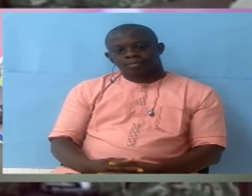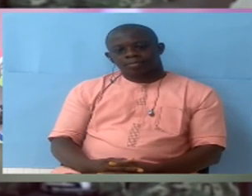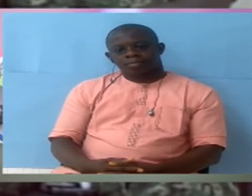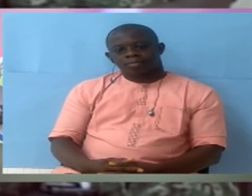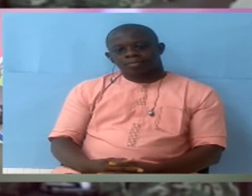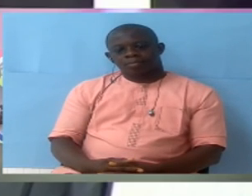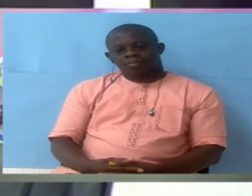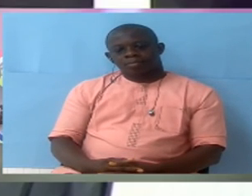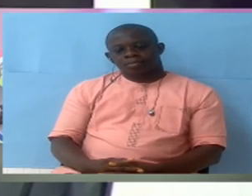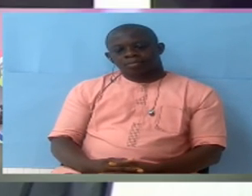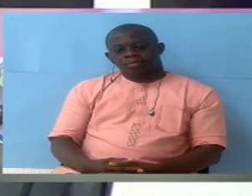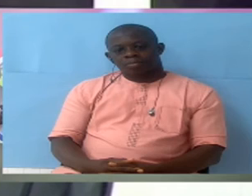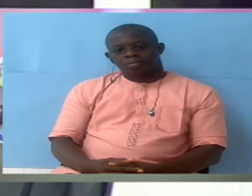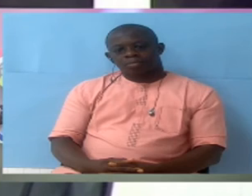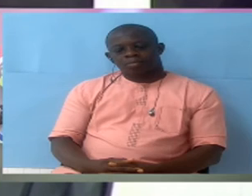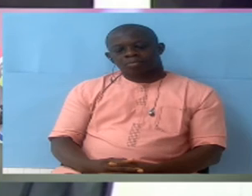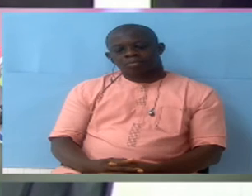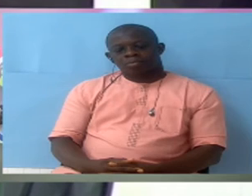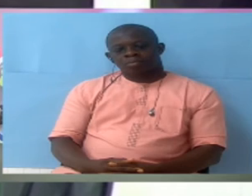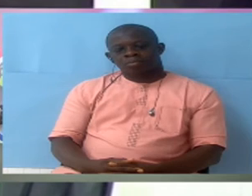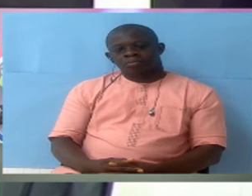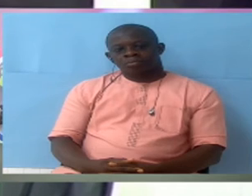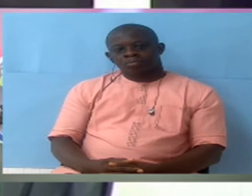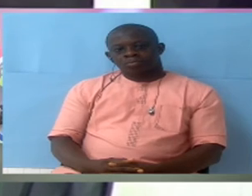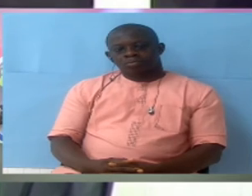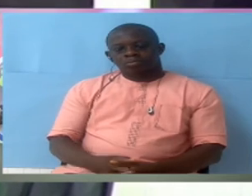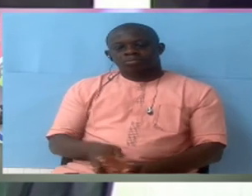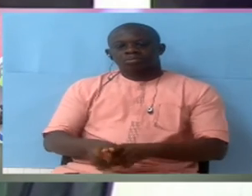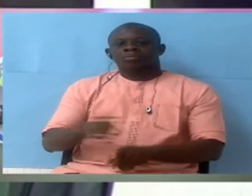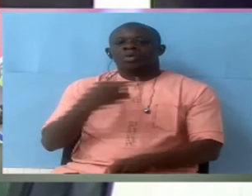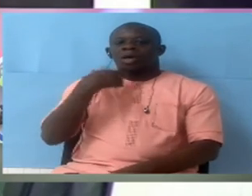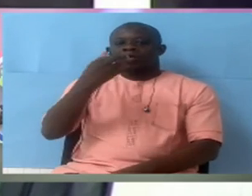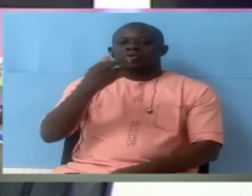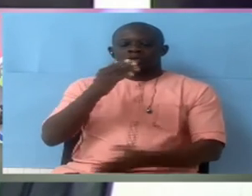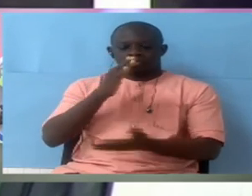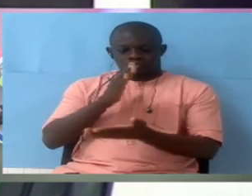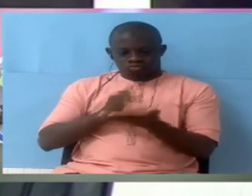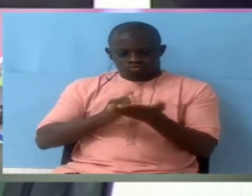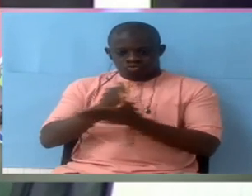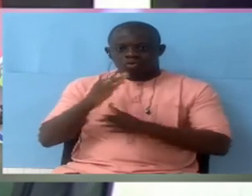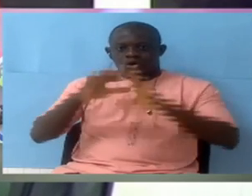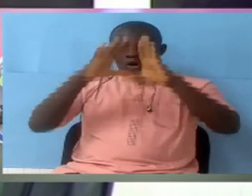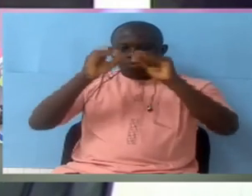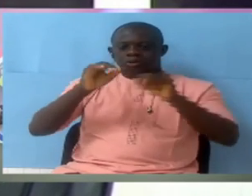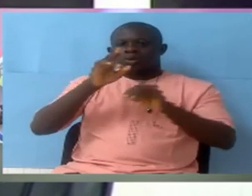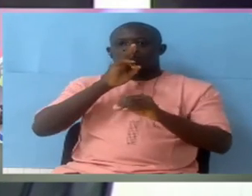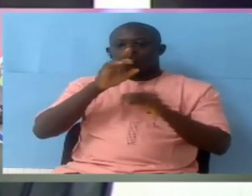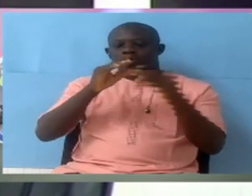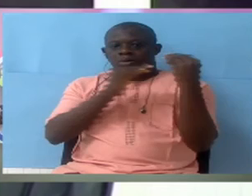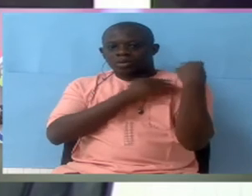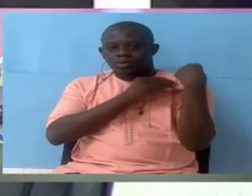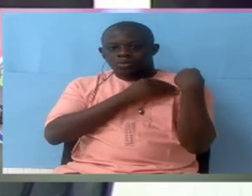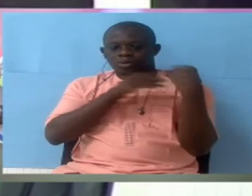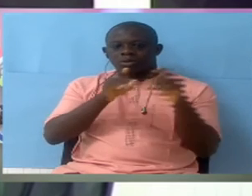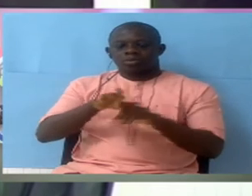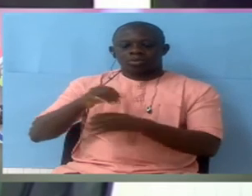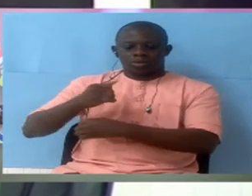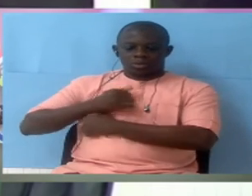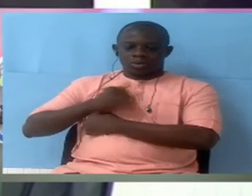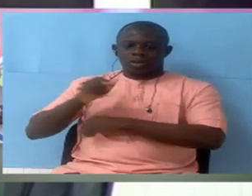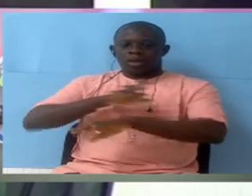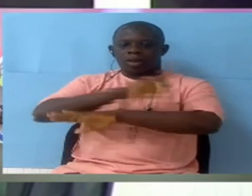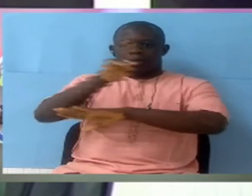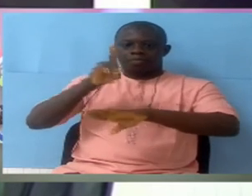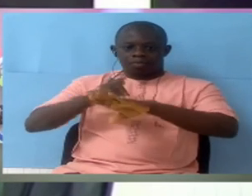requested through the officer who was in charge of security wing. Dama ko sakku jaarale ko ci ki nga xamne mom moy kafa